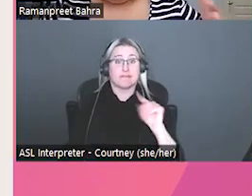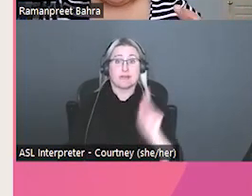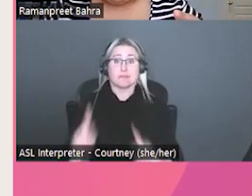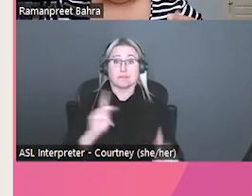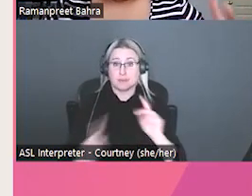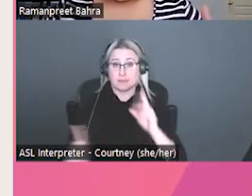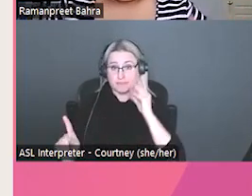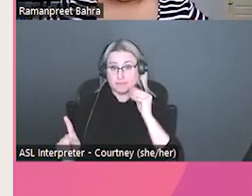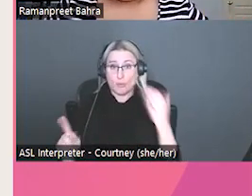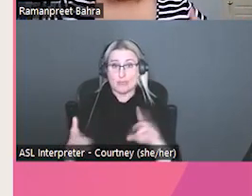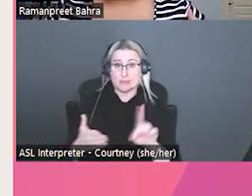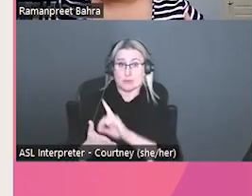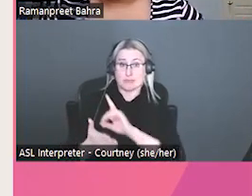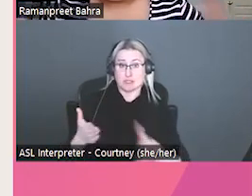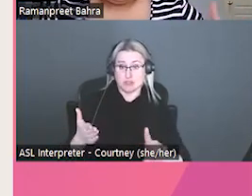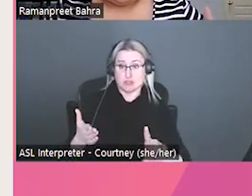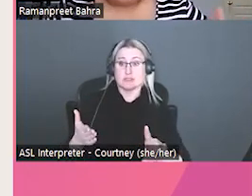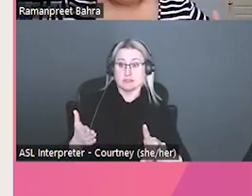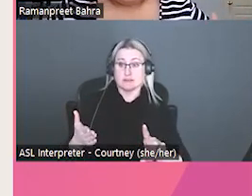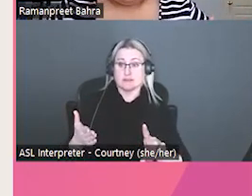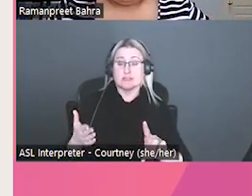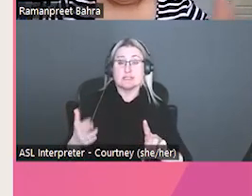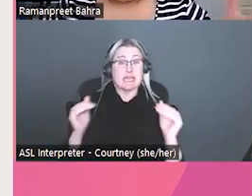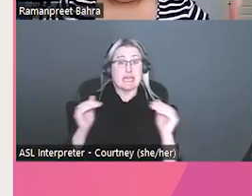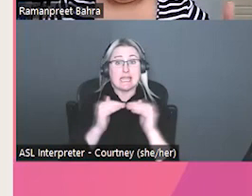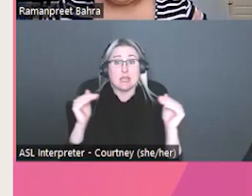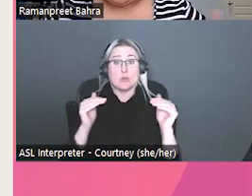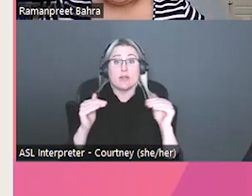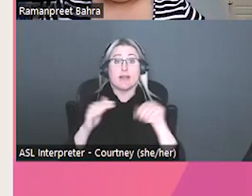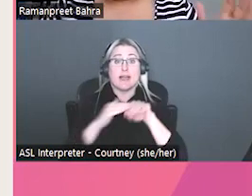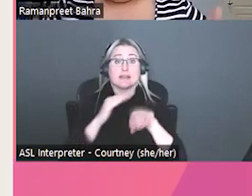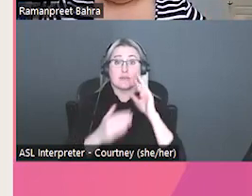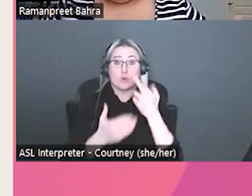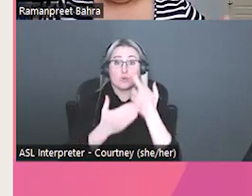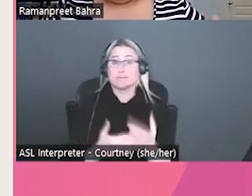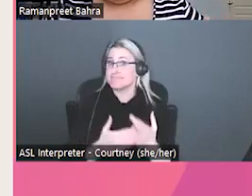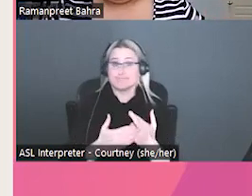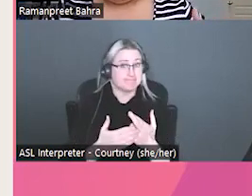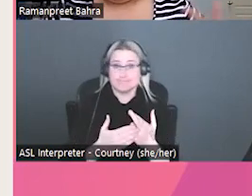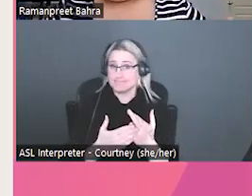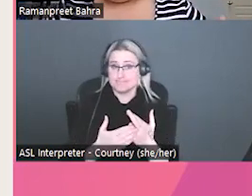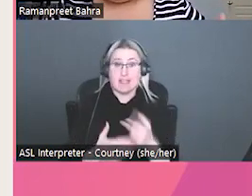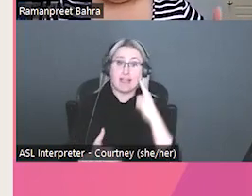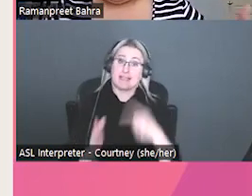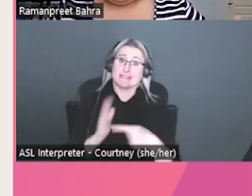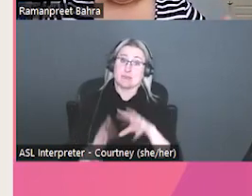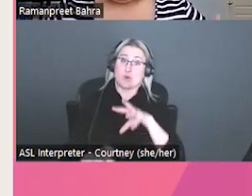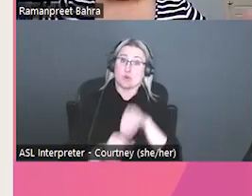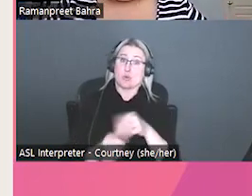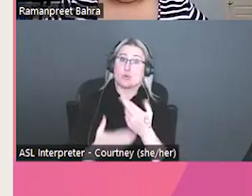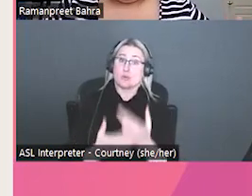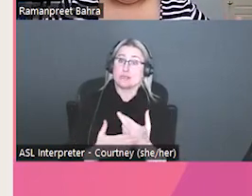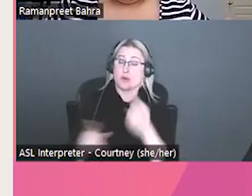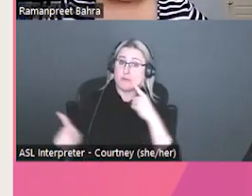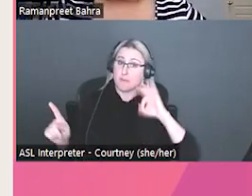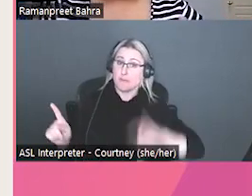experience discrimination and have unequal access to resources, including resources that would be beneficial to their health and their